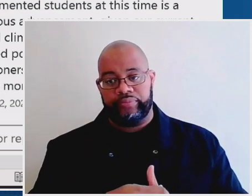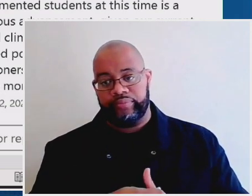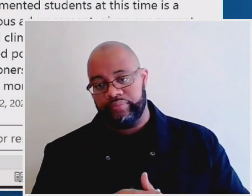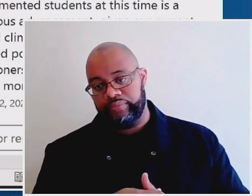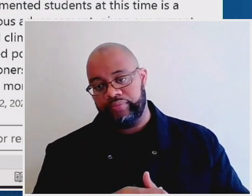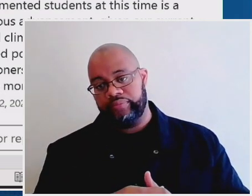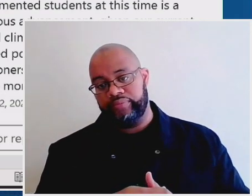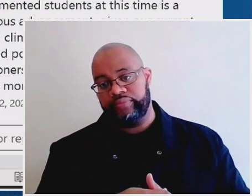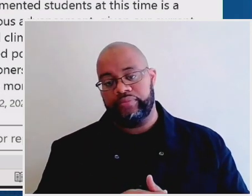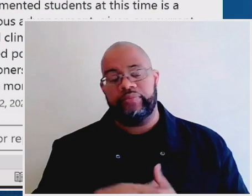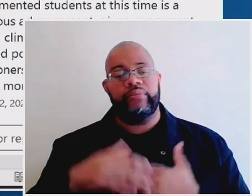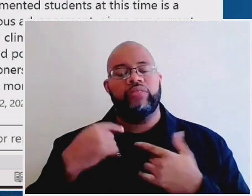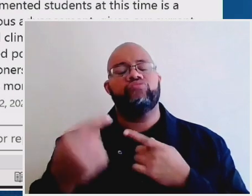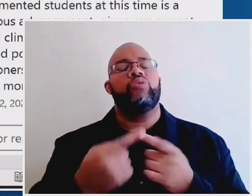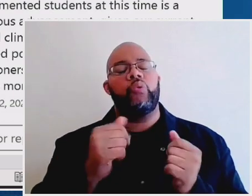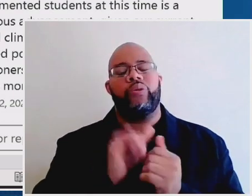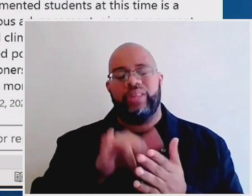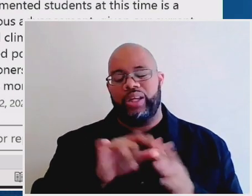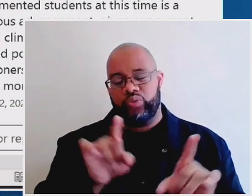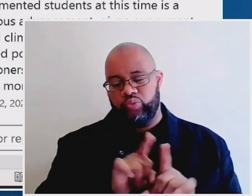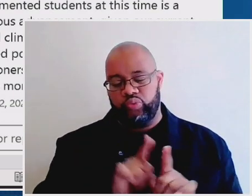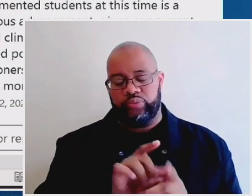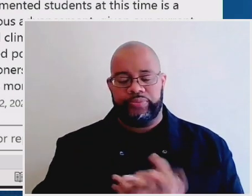know. I struggle with it as well.